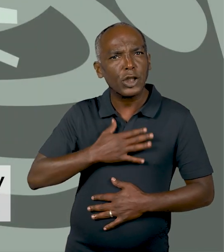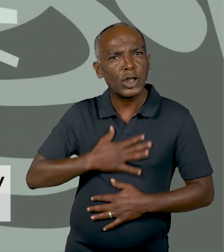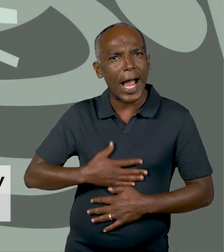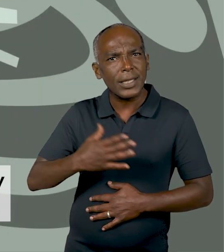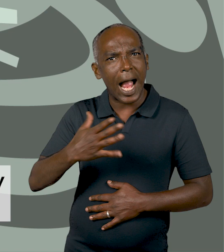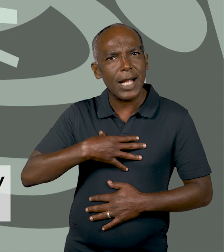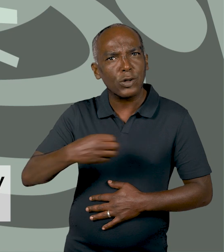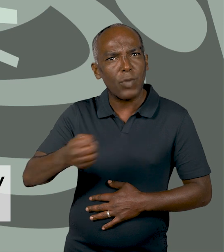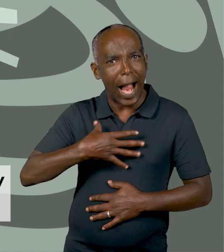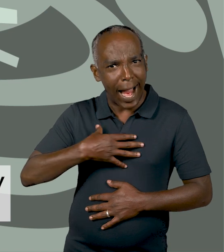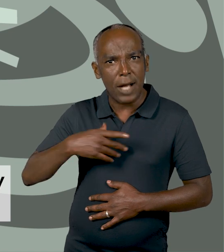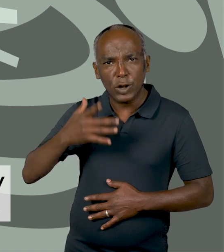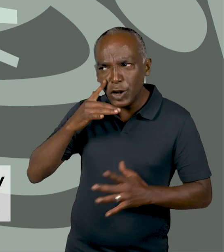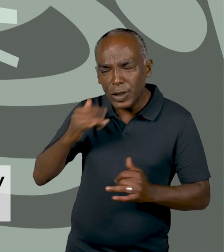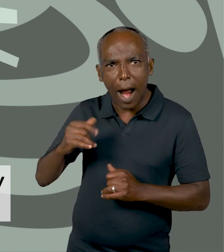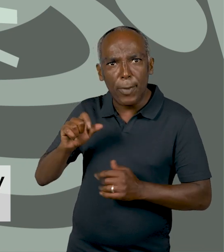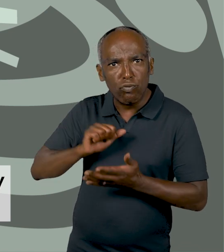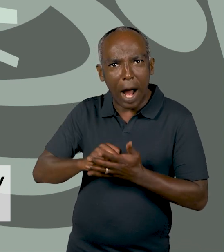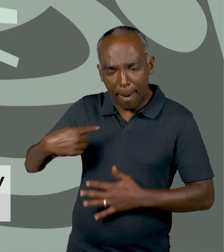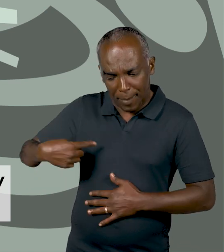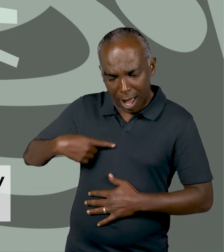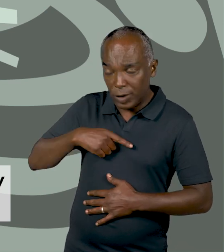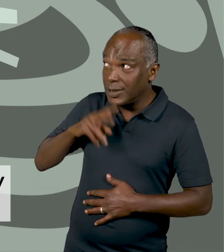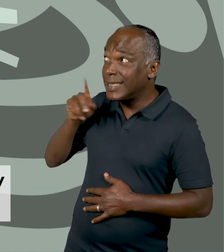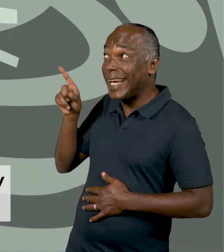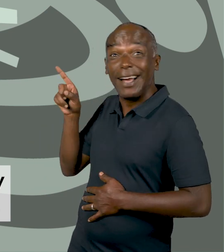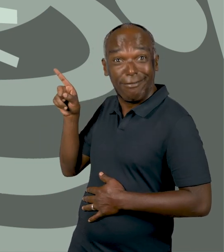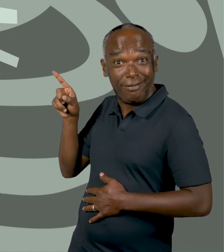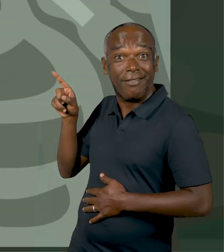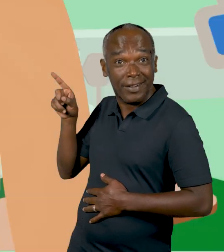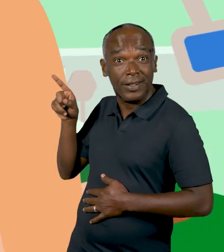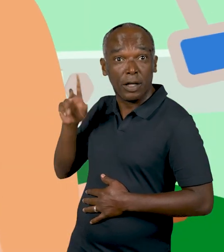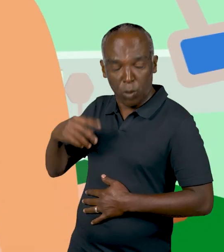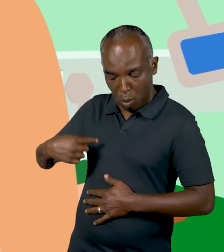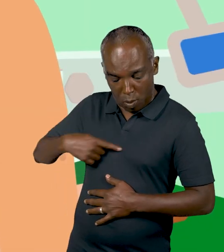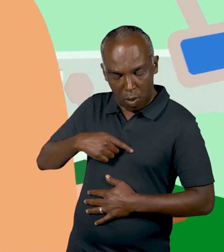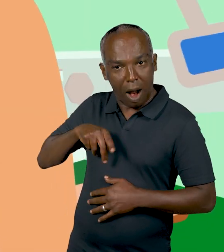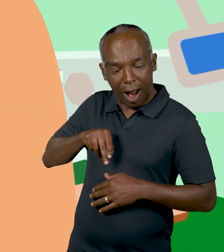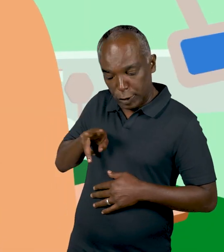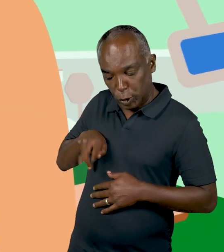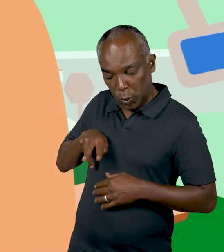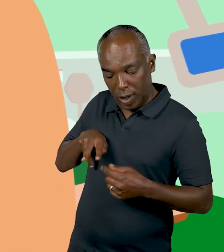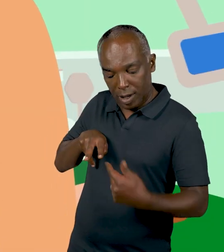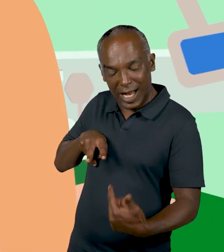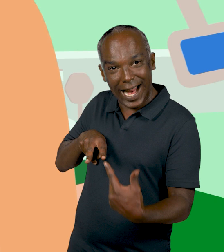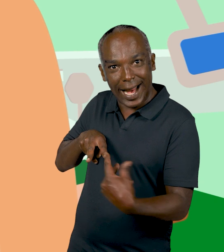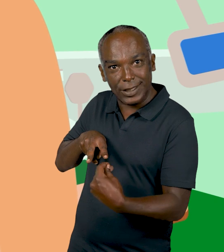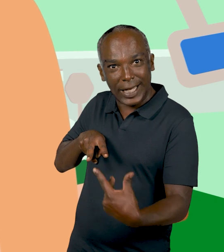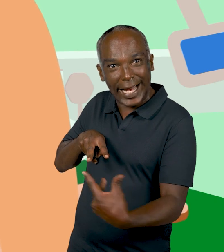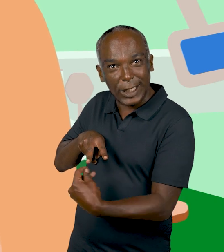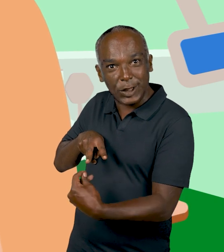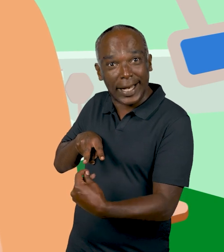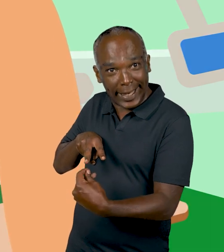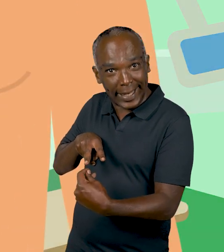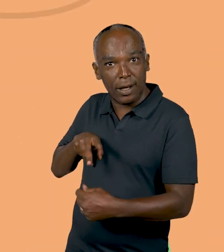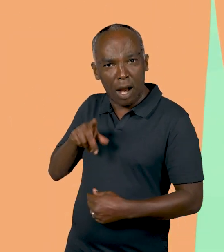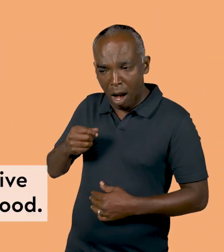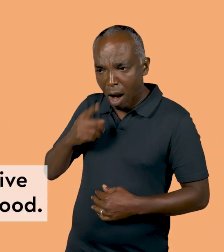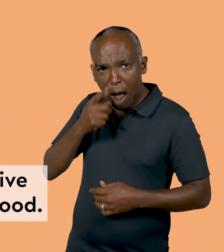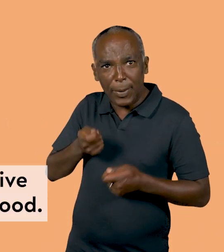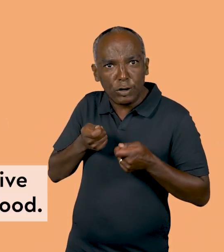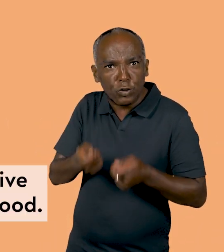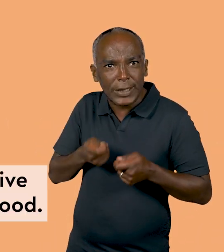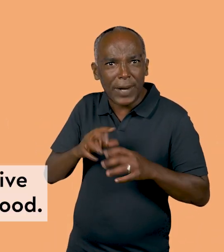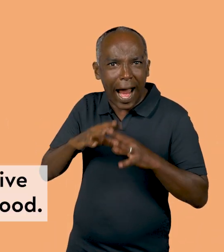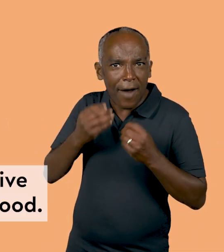put in, you'll have a chest x-ray to check that the line is in the right place. At the end of the central line is a needleless connector.